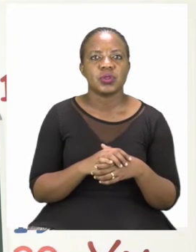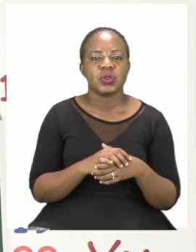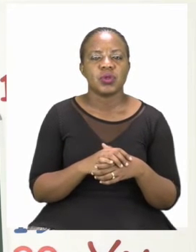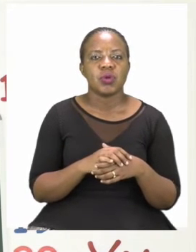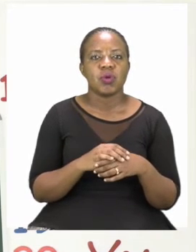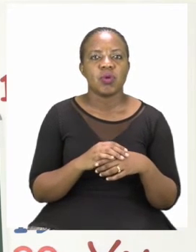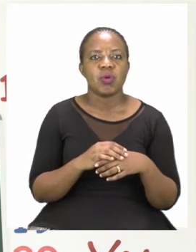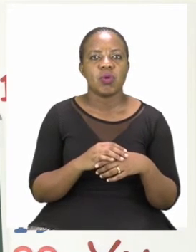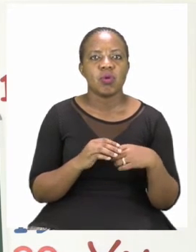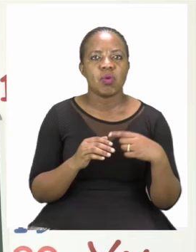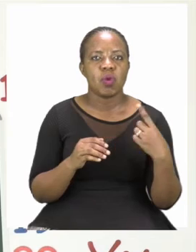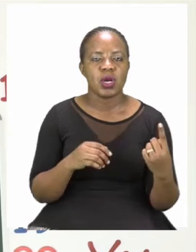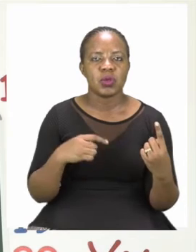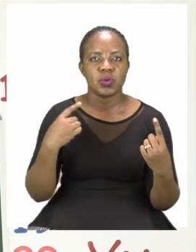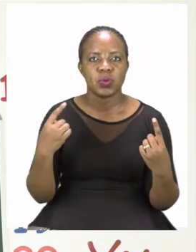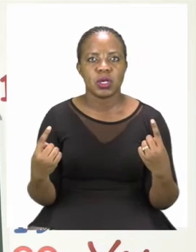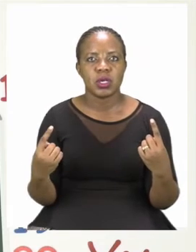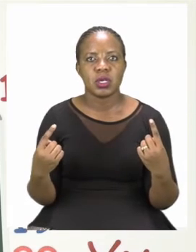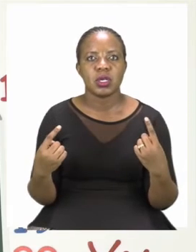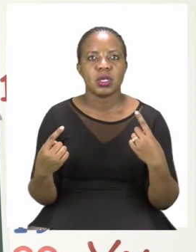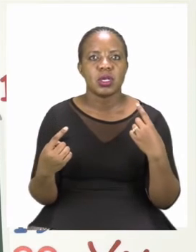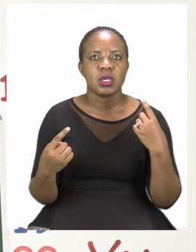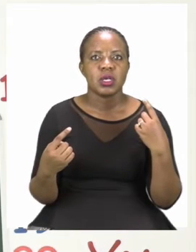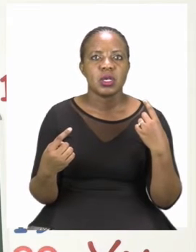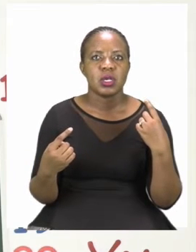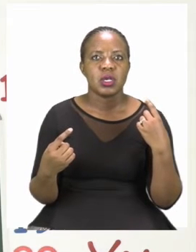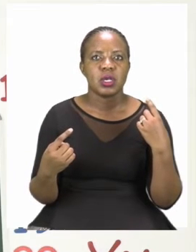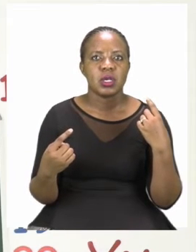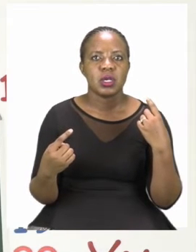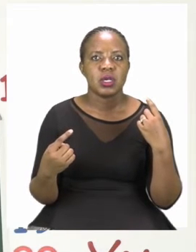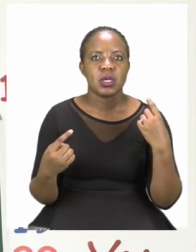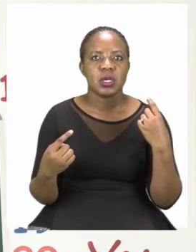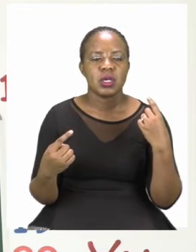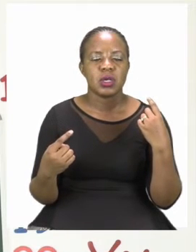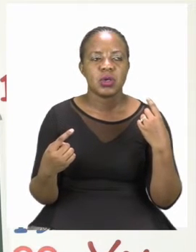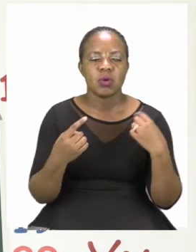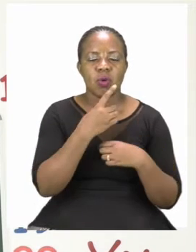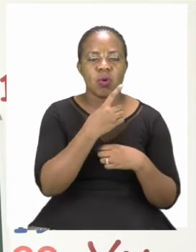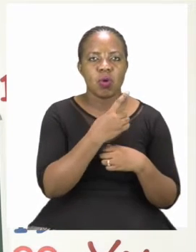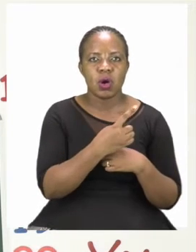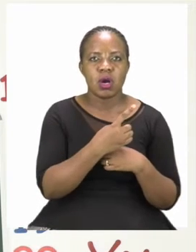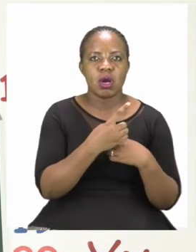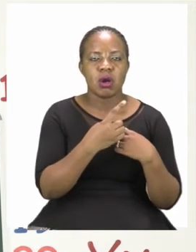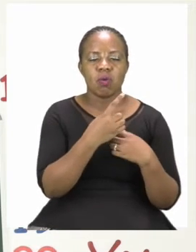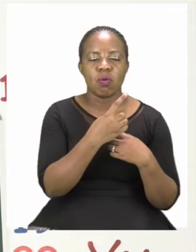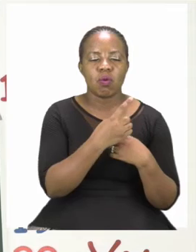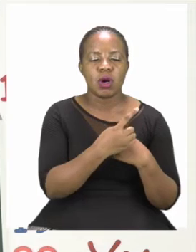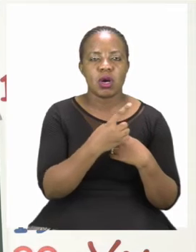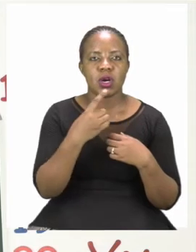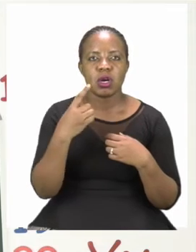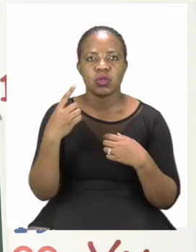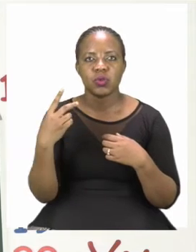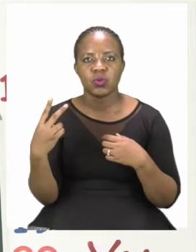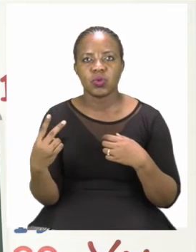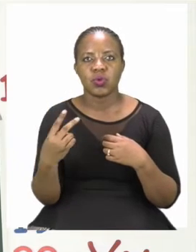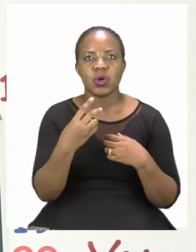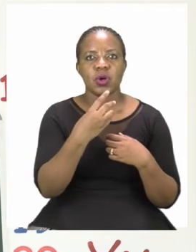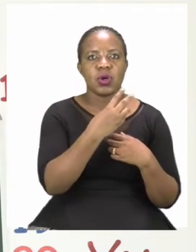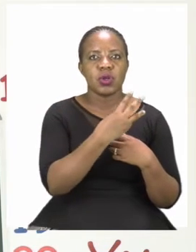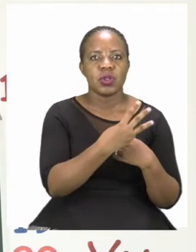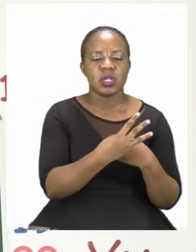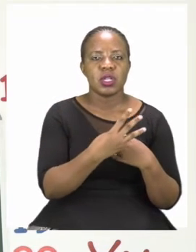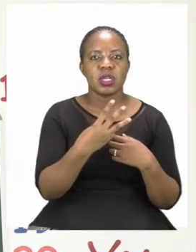to do is to cut out the pictures. After we cut out the pictures, we are going to